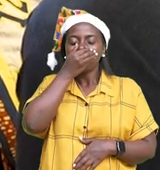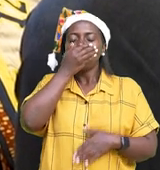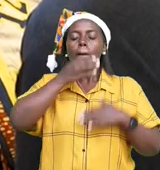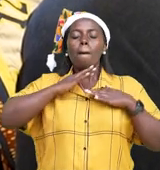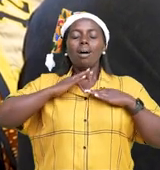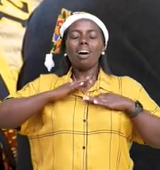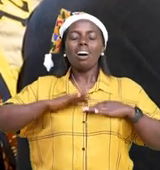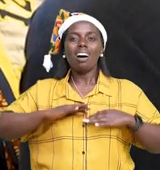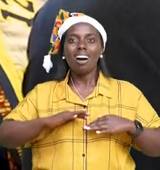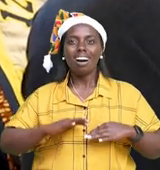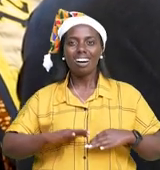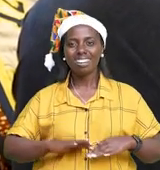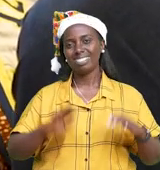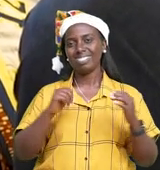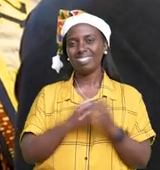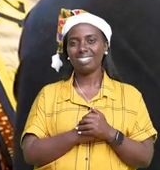Relax.